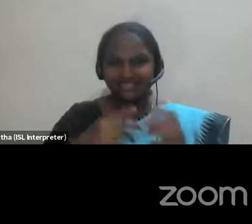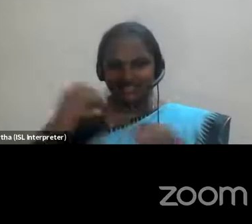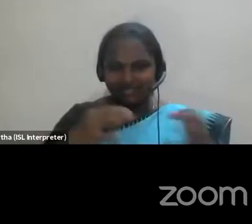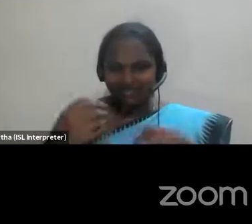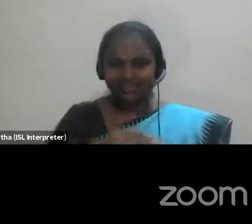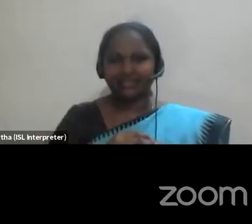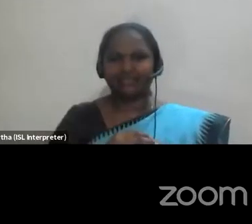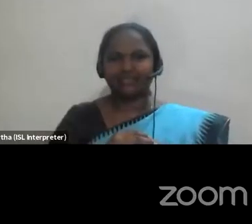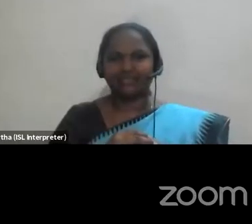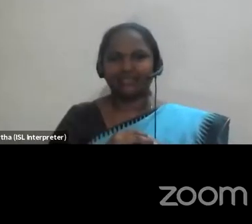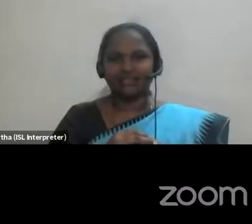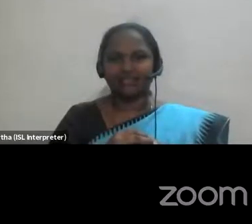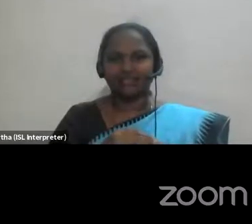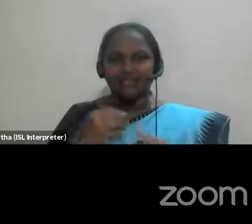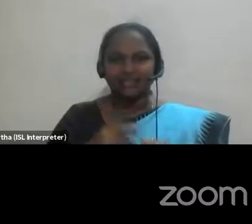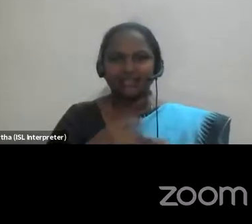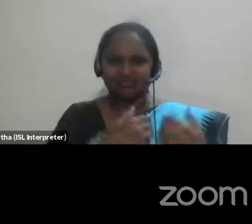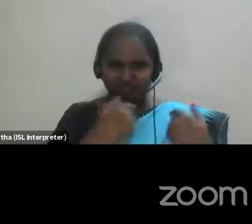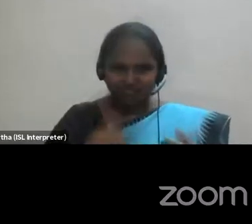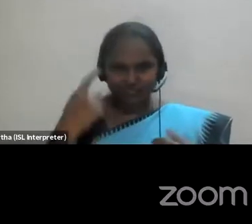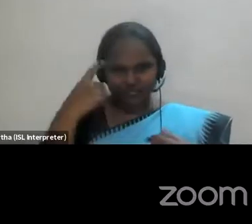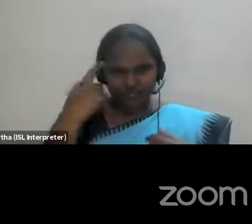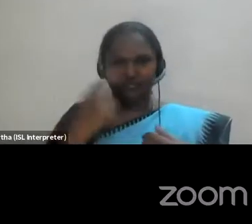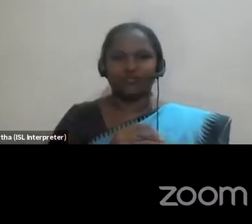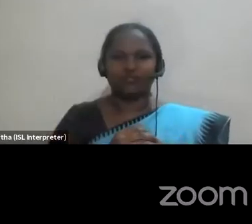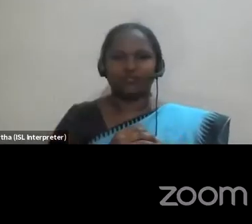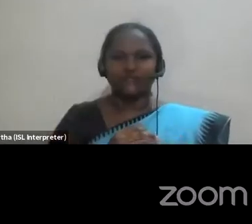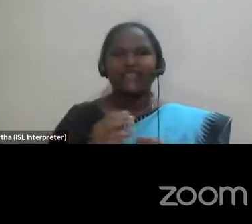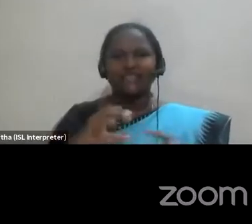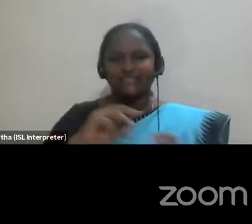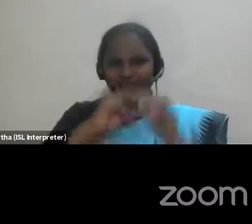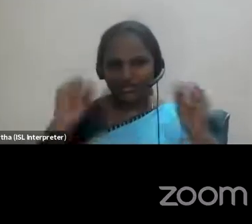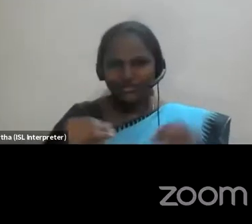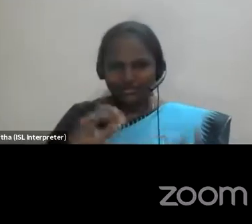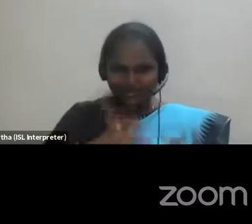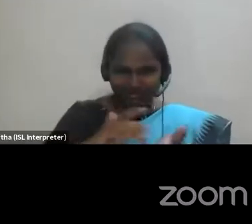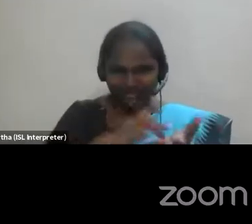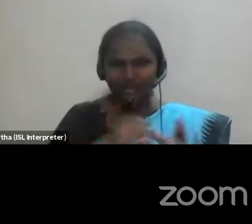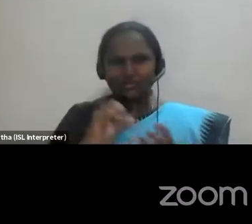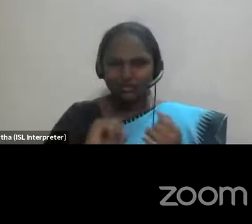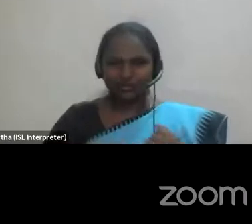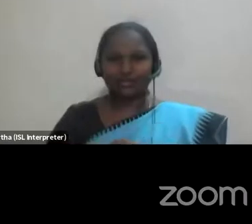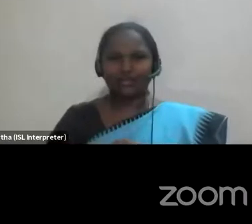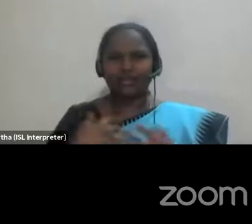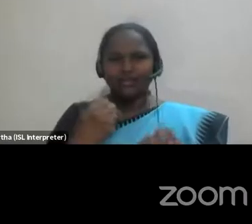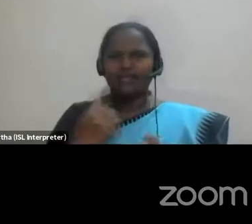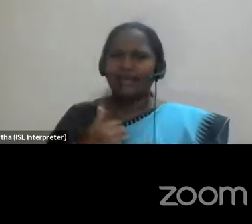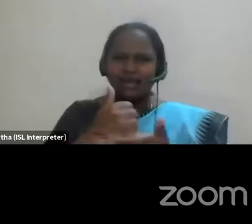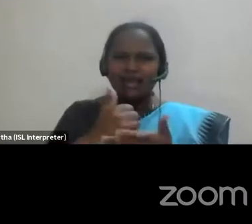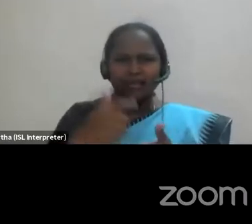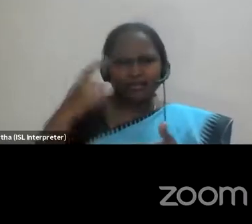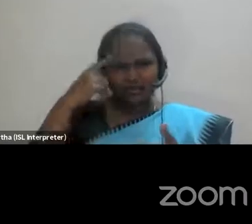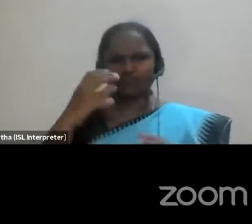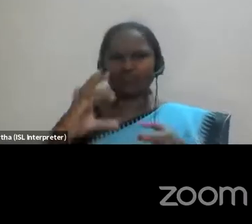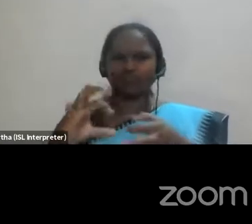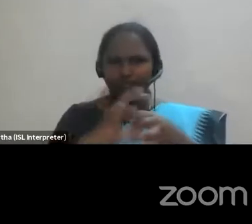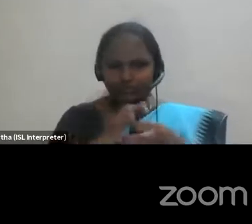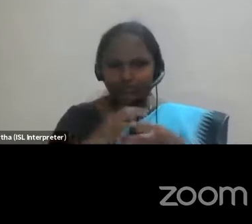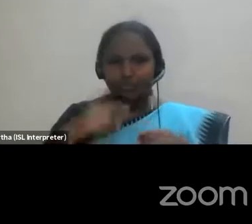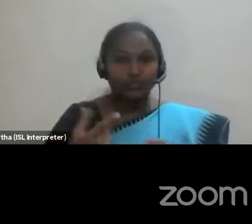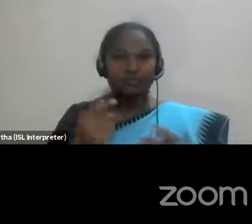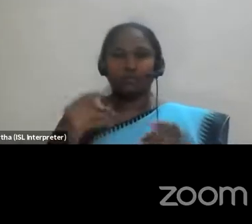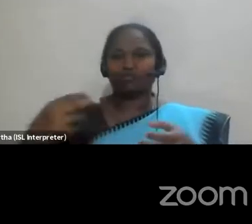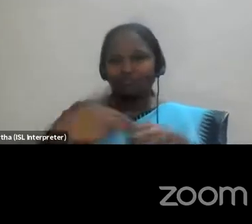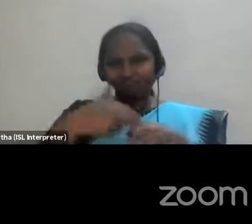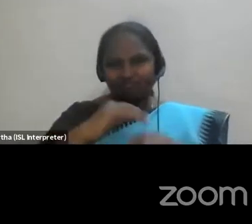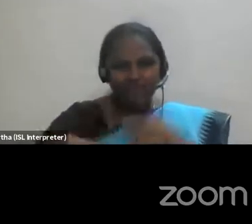including the art and museum space. So they'll help us set the context for what this